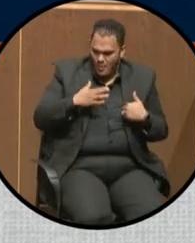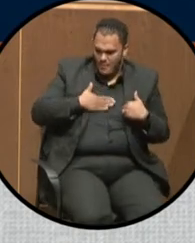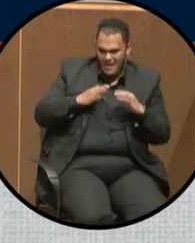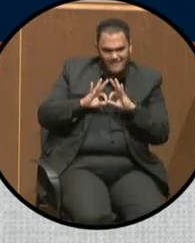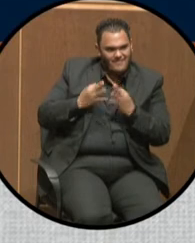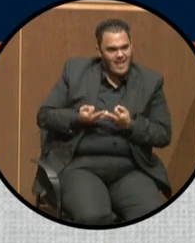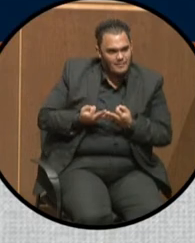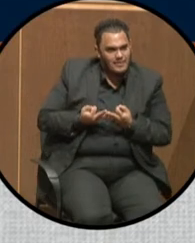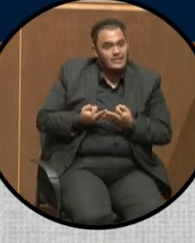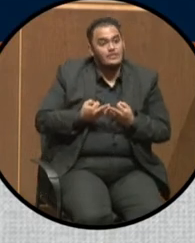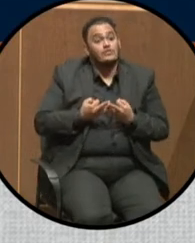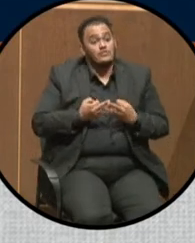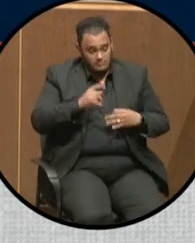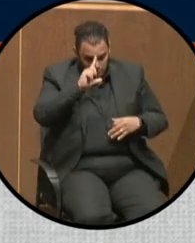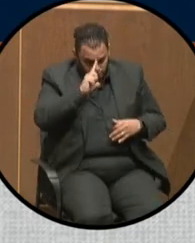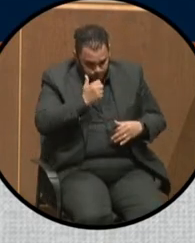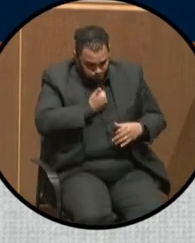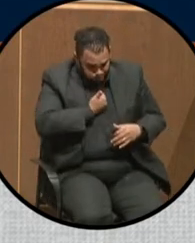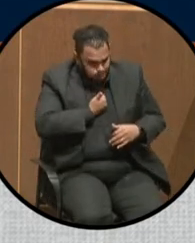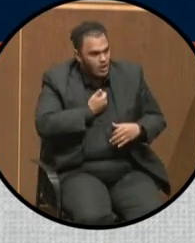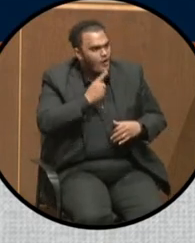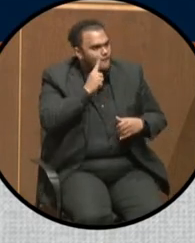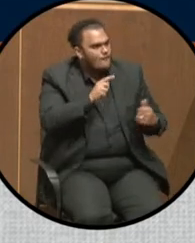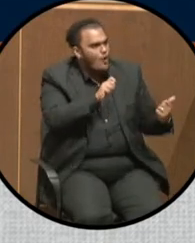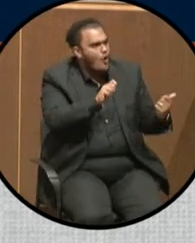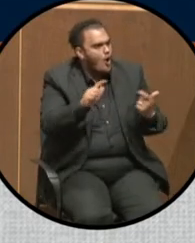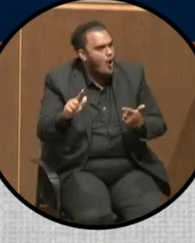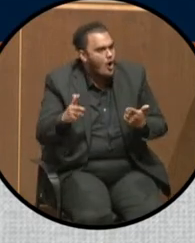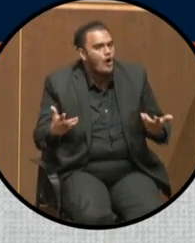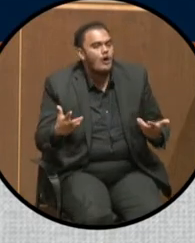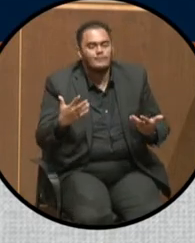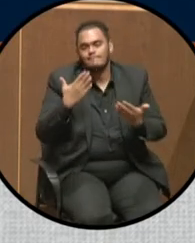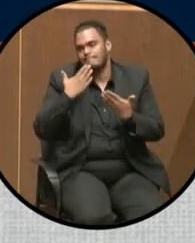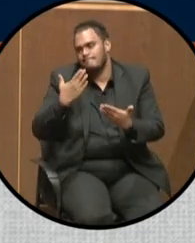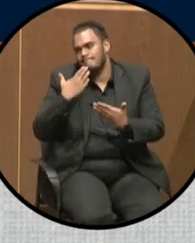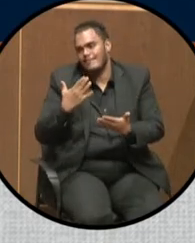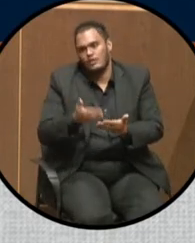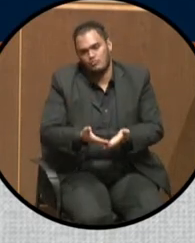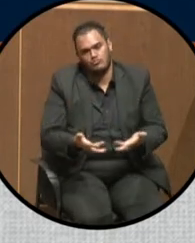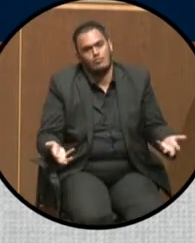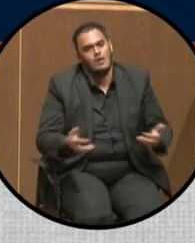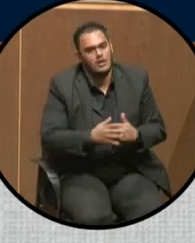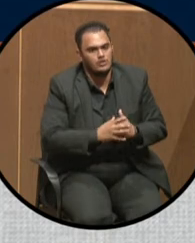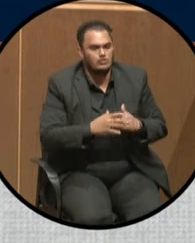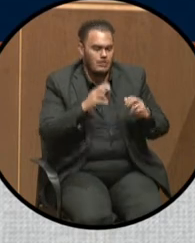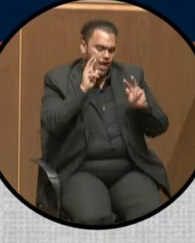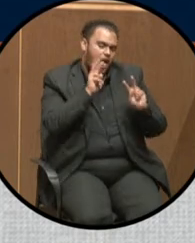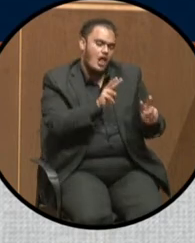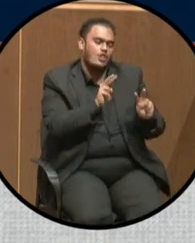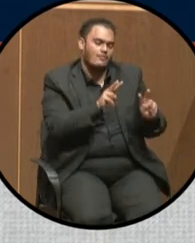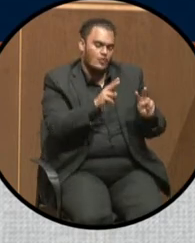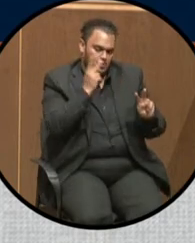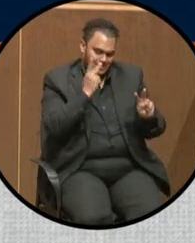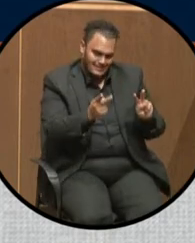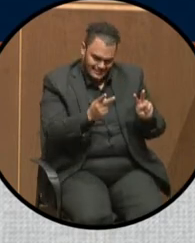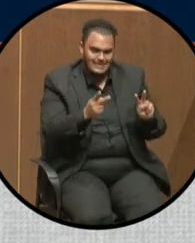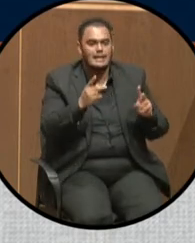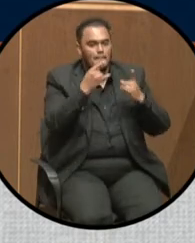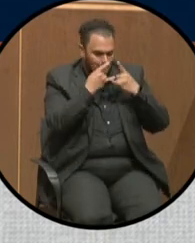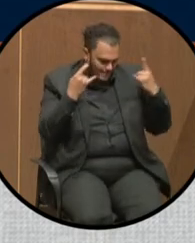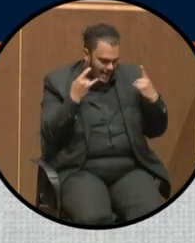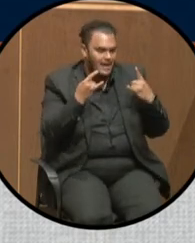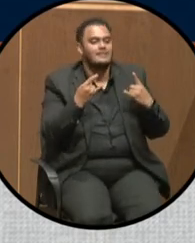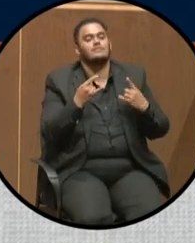opportunity for each parent to make that medical decision for their child. Thank you so much, and I look forward to seeing masks being optional next